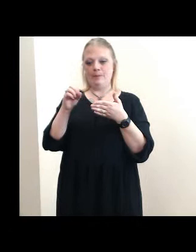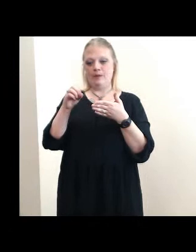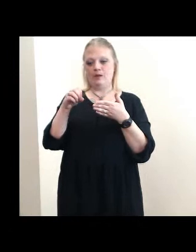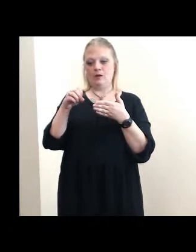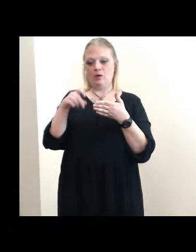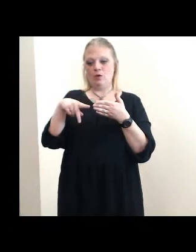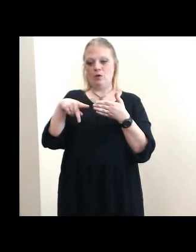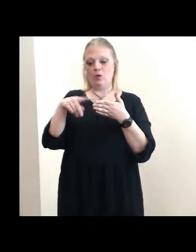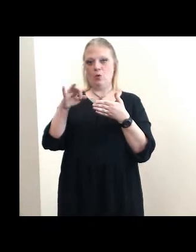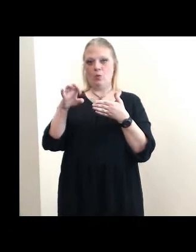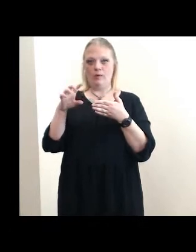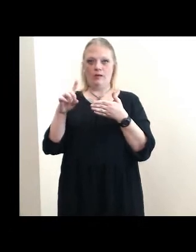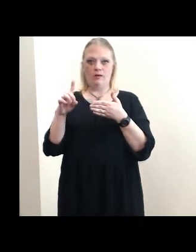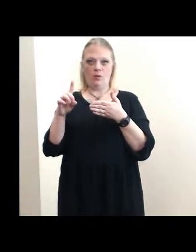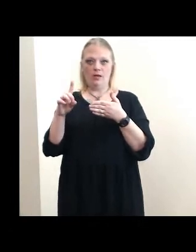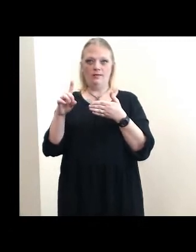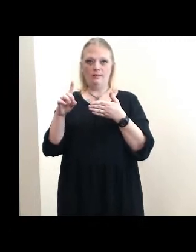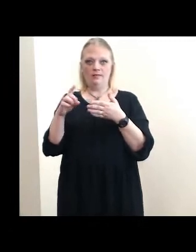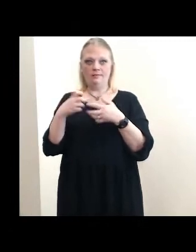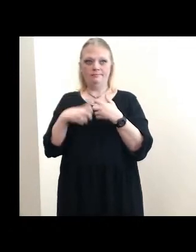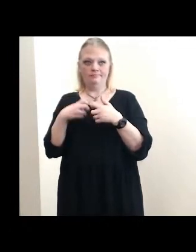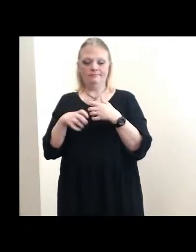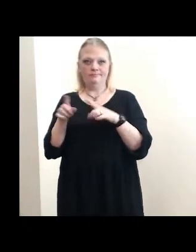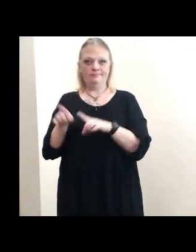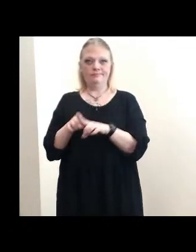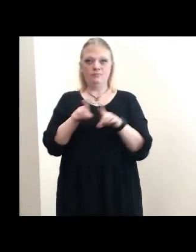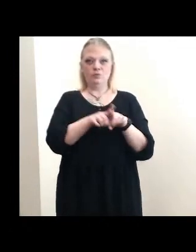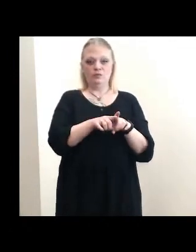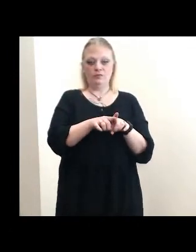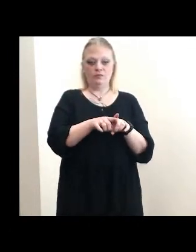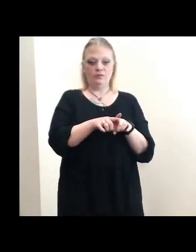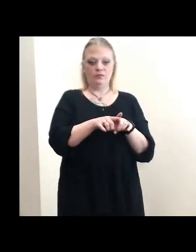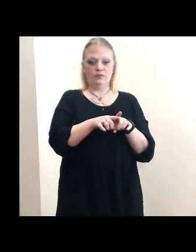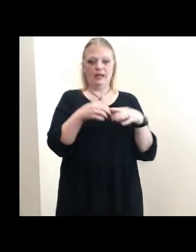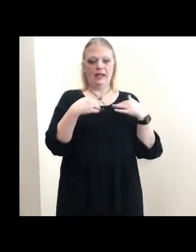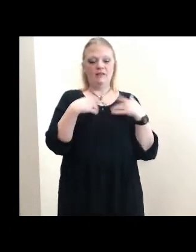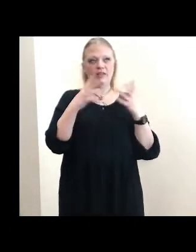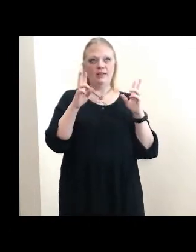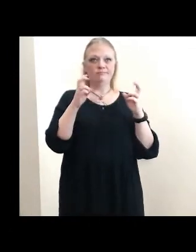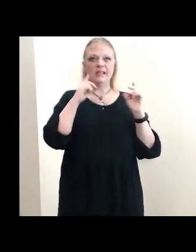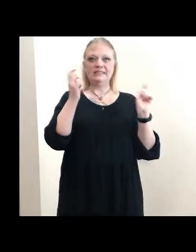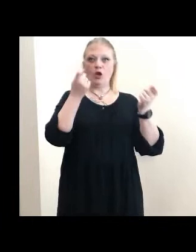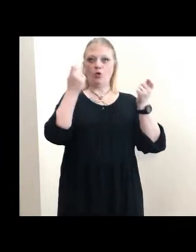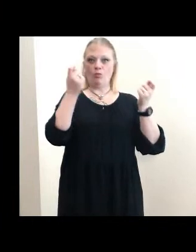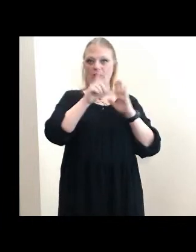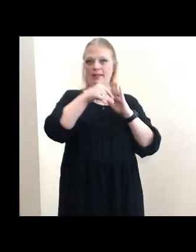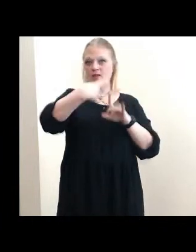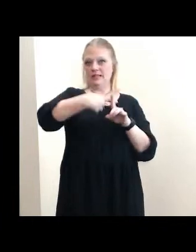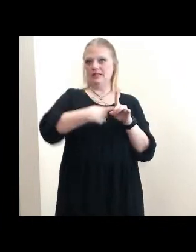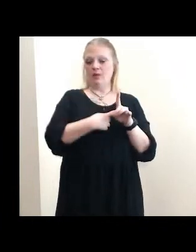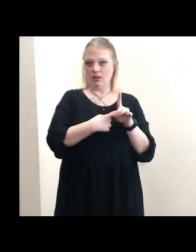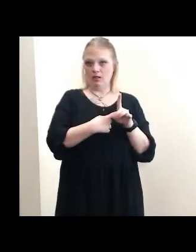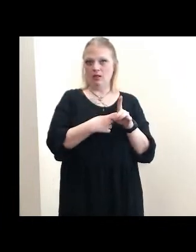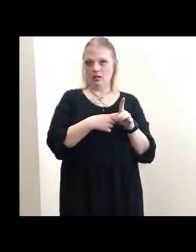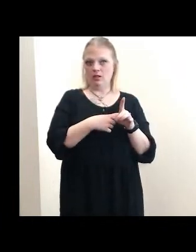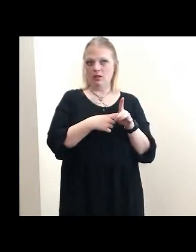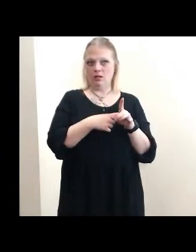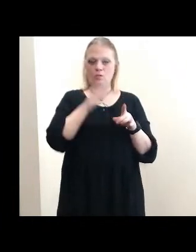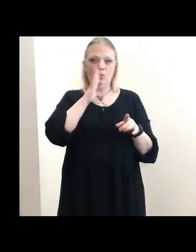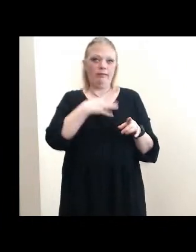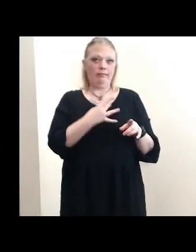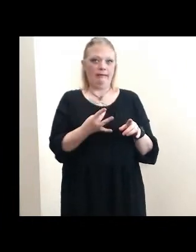opiate epidemic, we will also be having a ceremony later this month in which we light